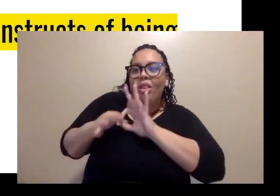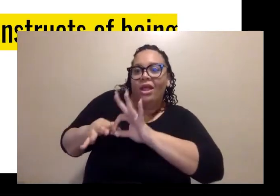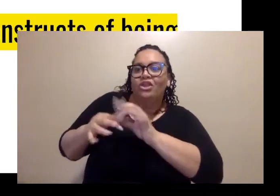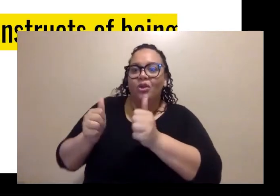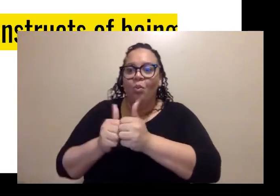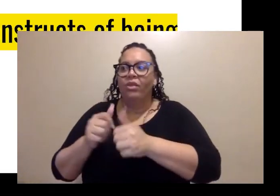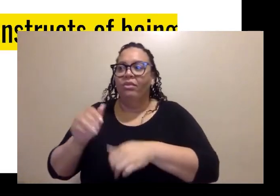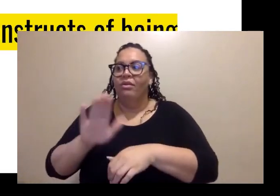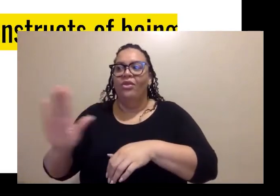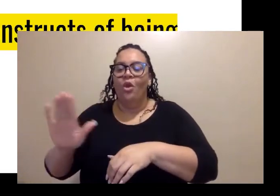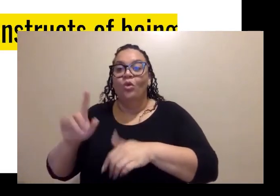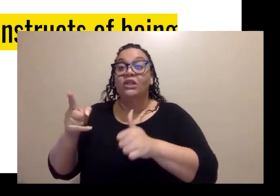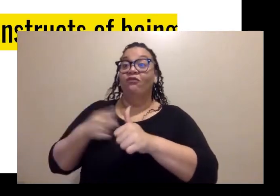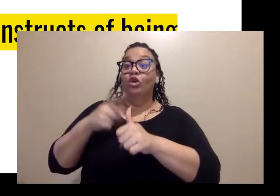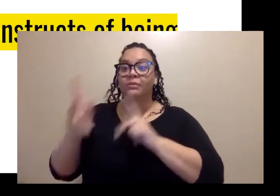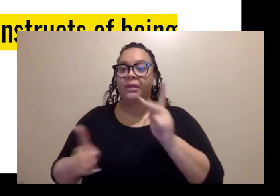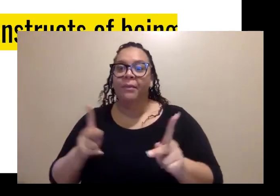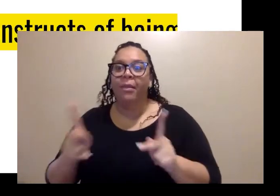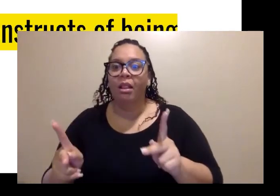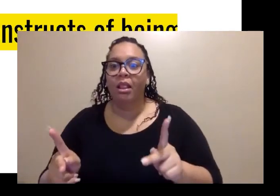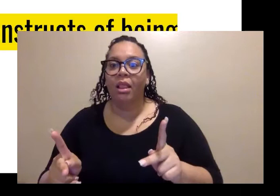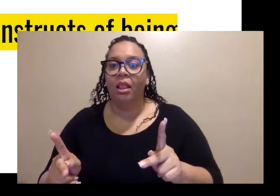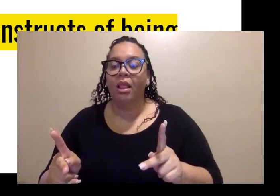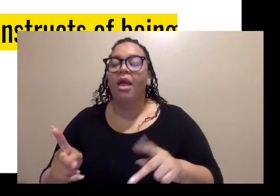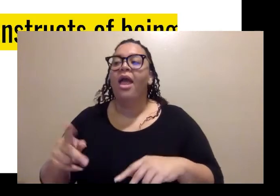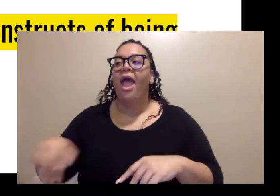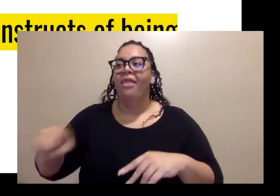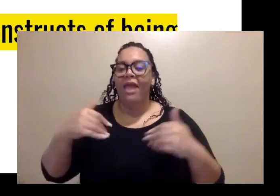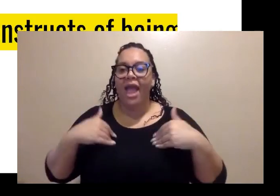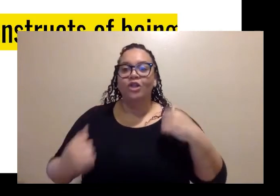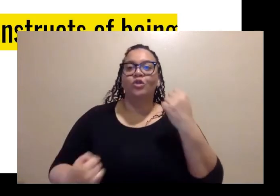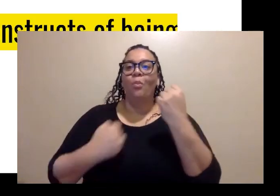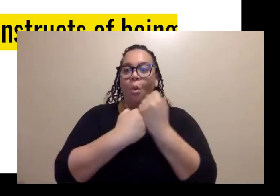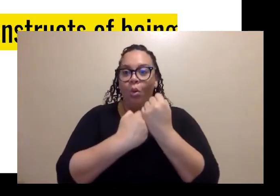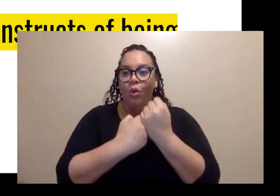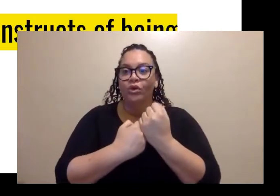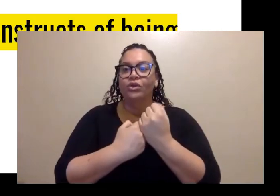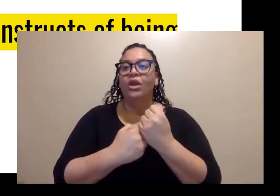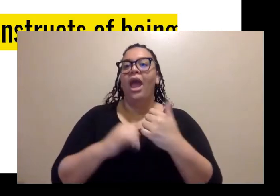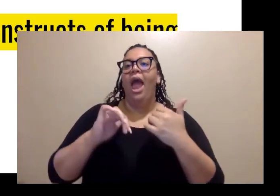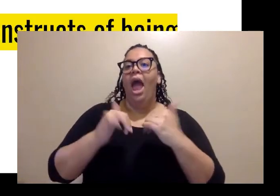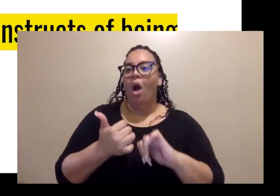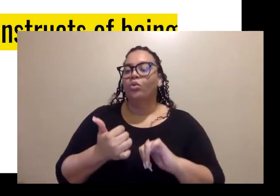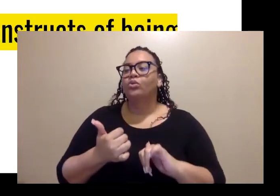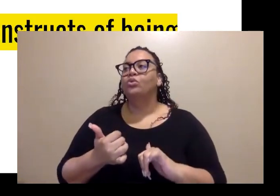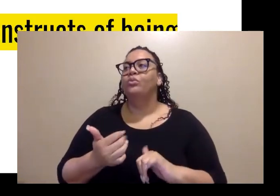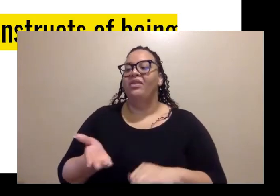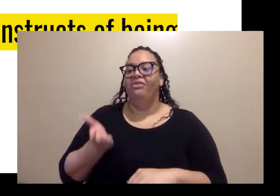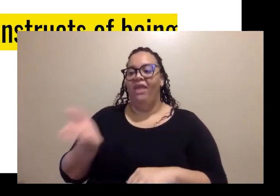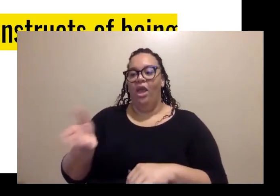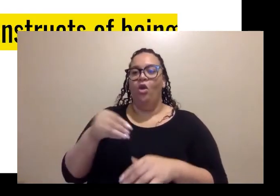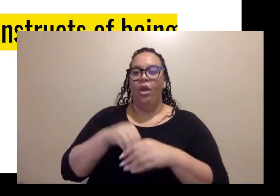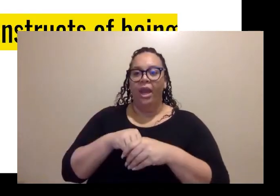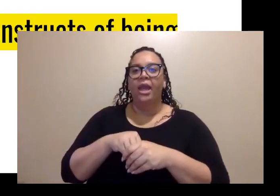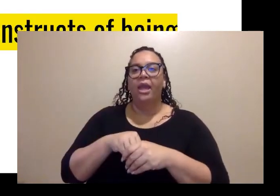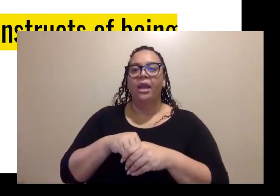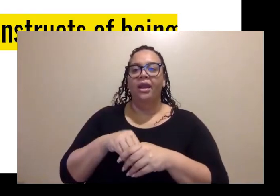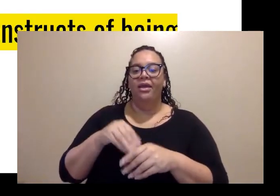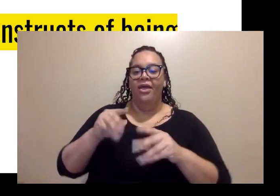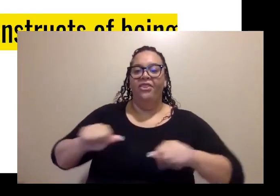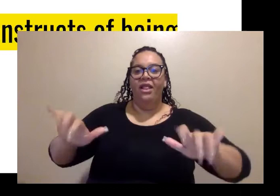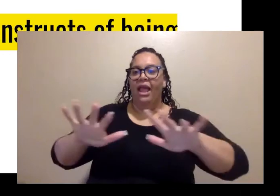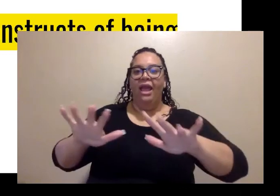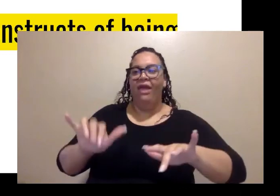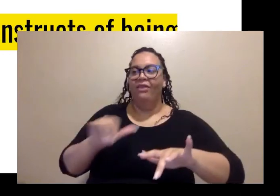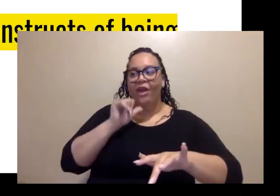there, and was able to have support in how to be in a land that was not their own, which was Africa originally, West Africa. And